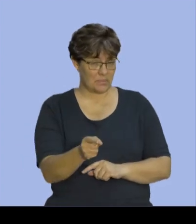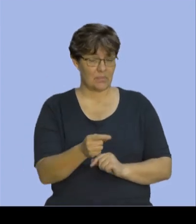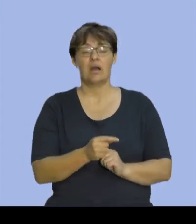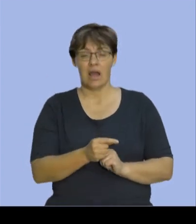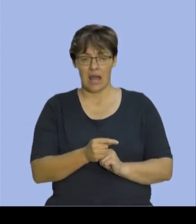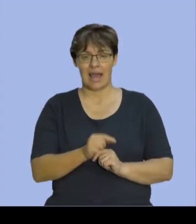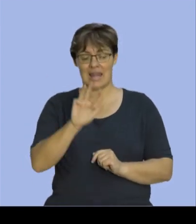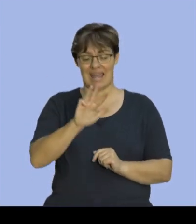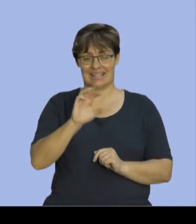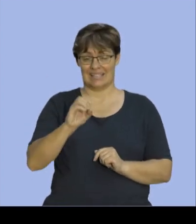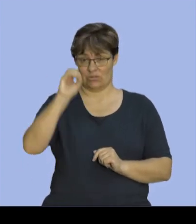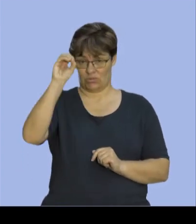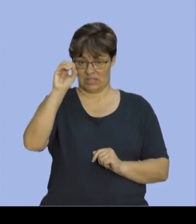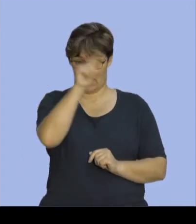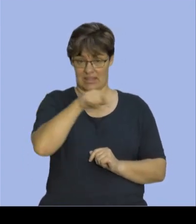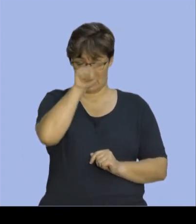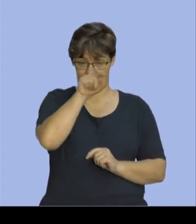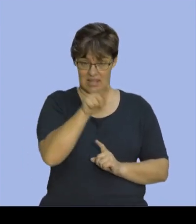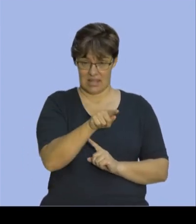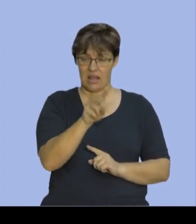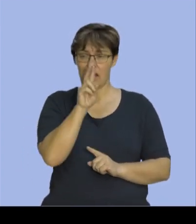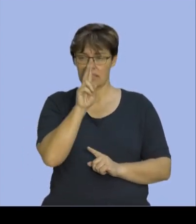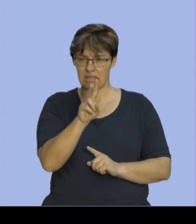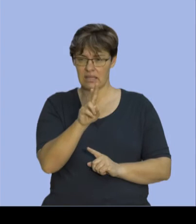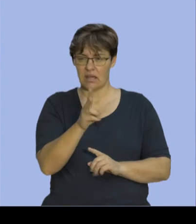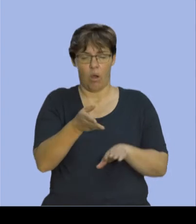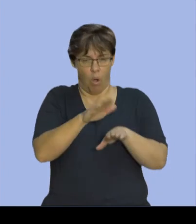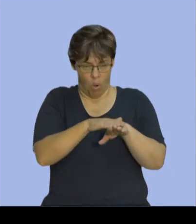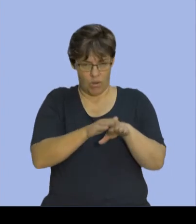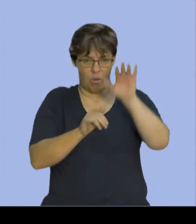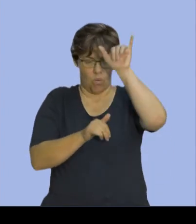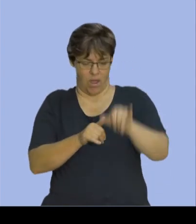tan theta here, and my theta is 90 degrees,